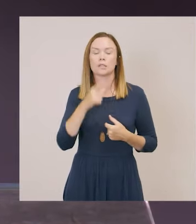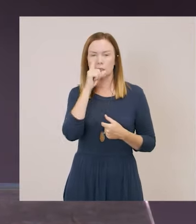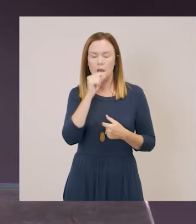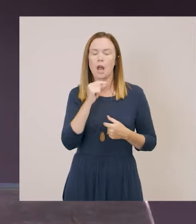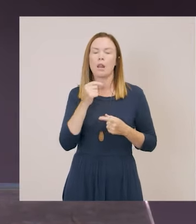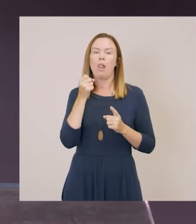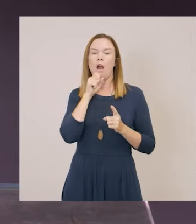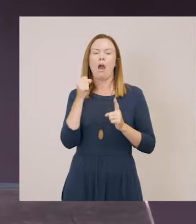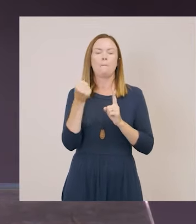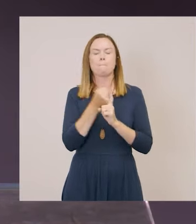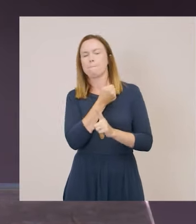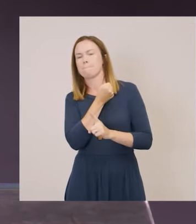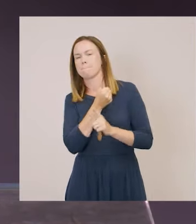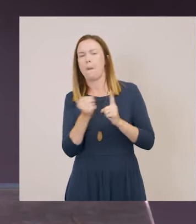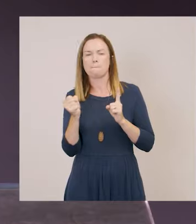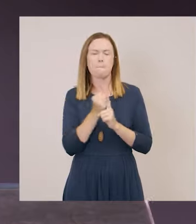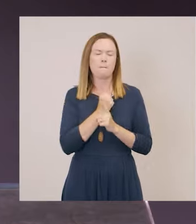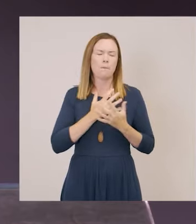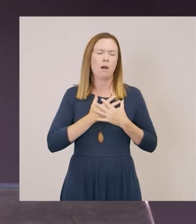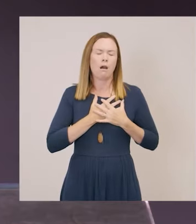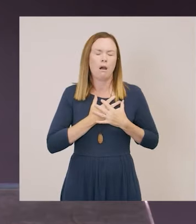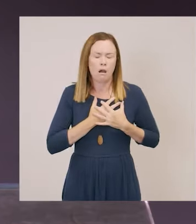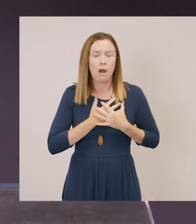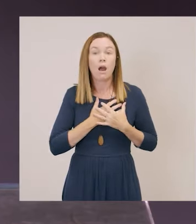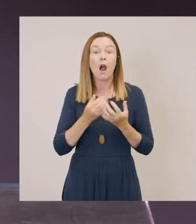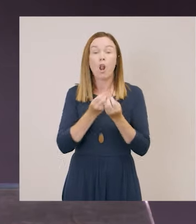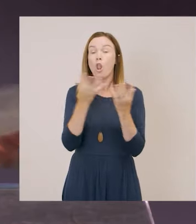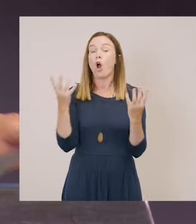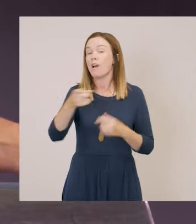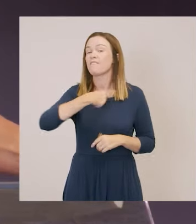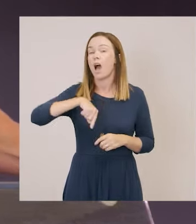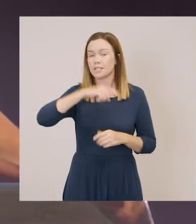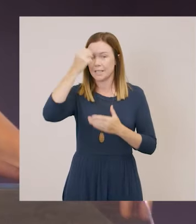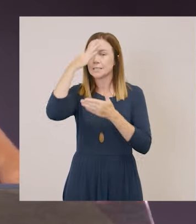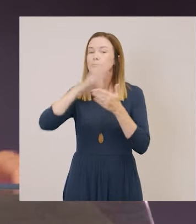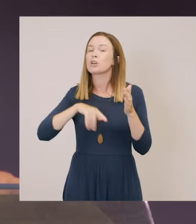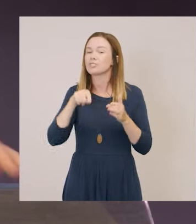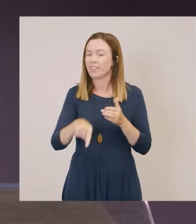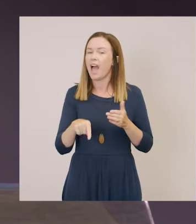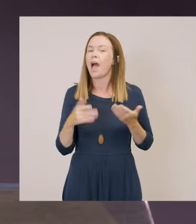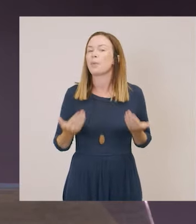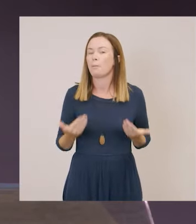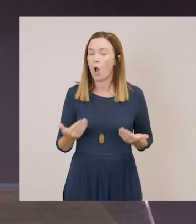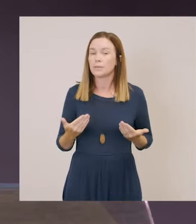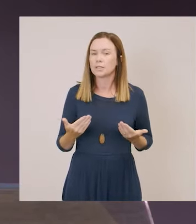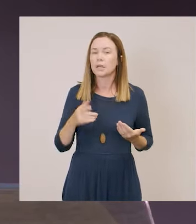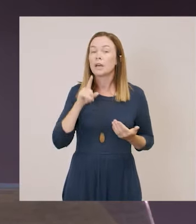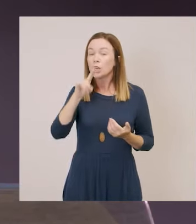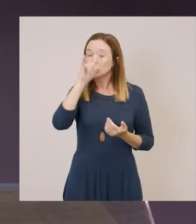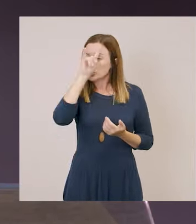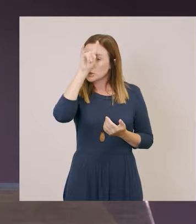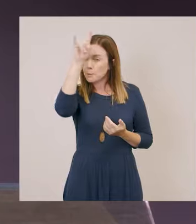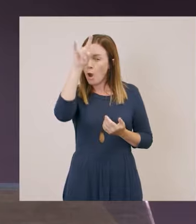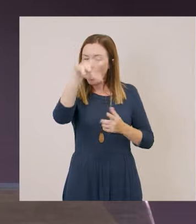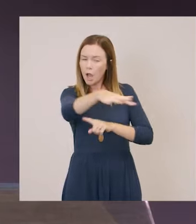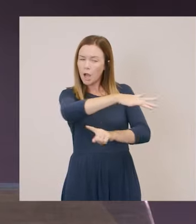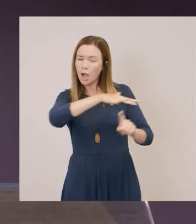takes a pummeling. And I think many of us are experiencing that right at the moment. What are the hallmarks of the